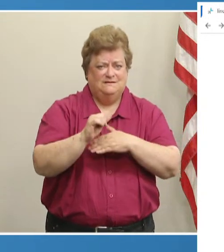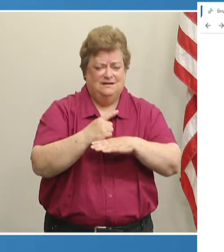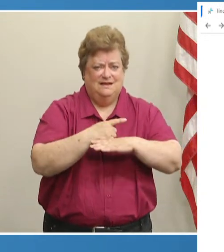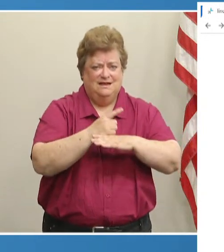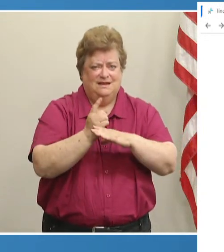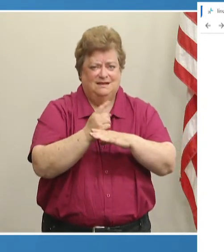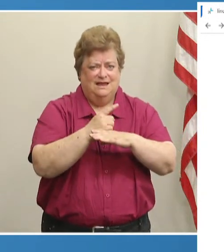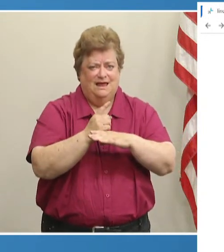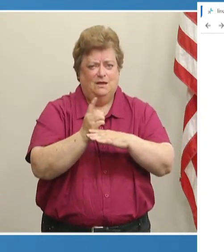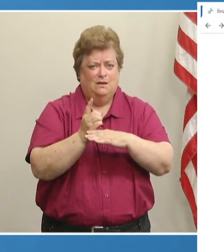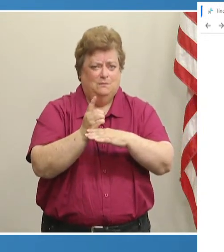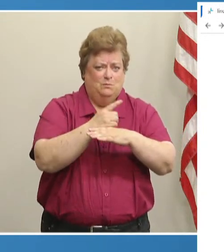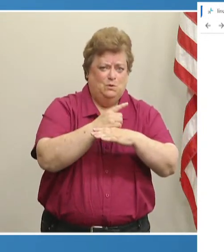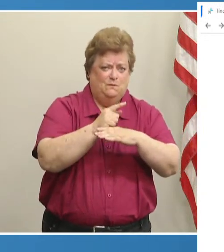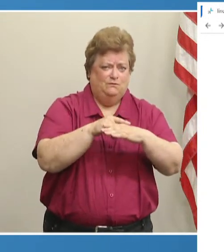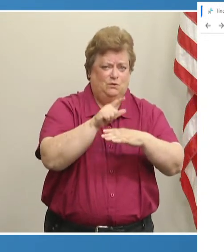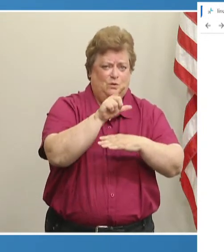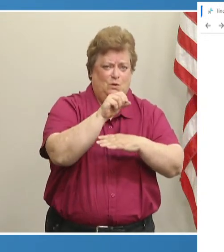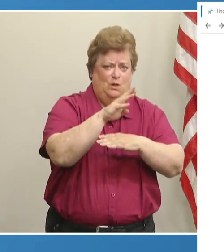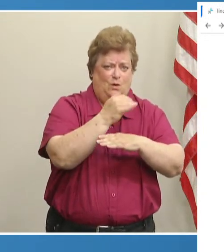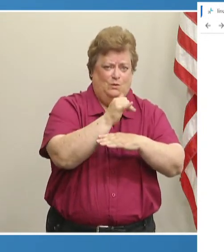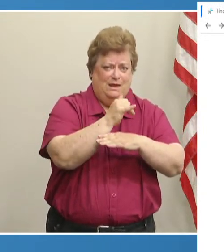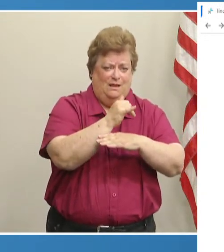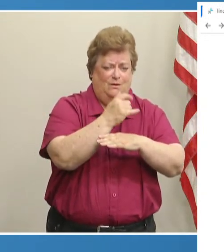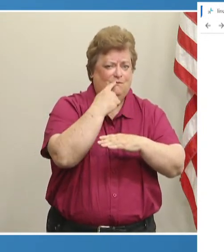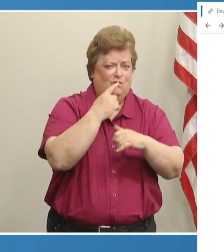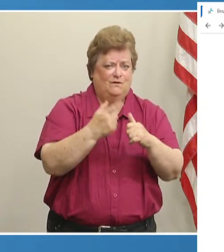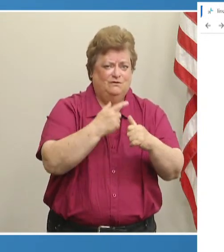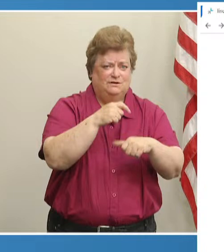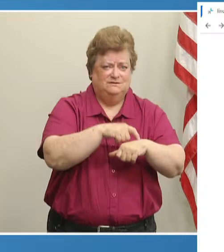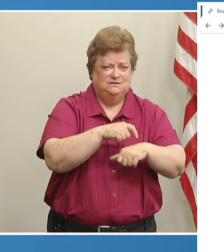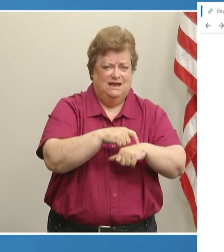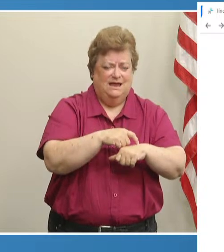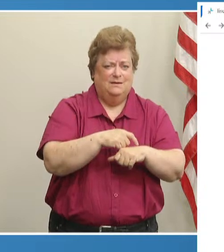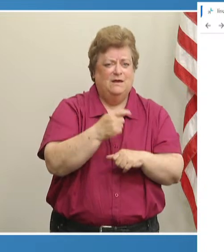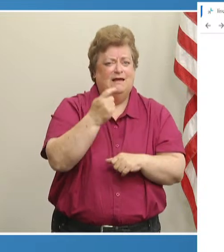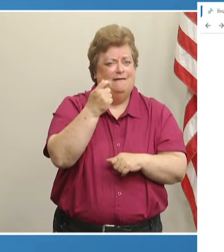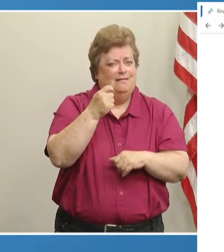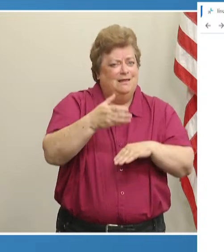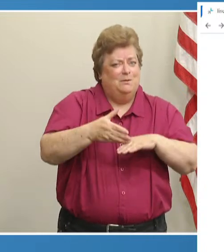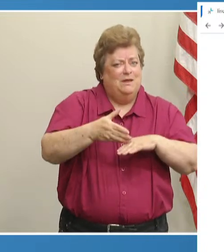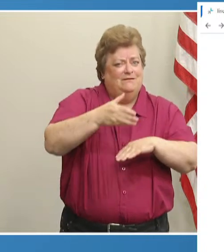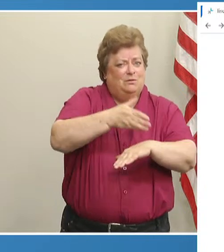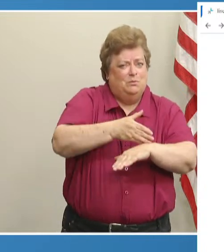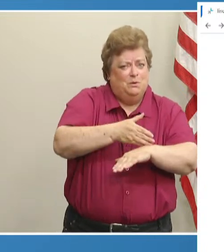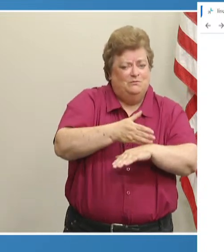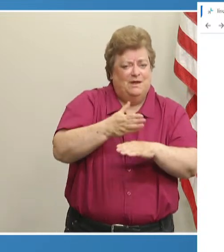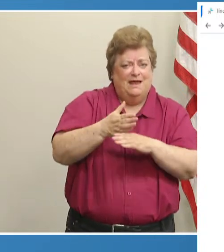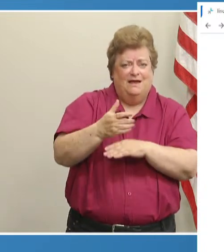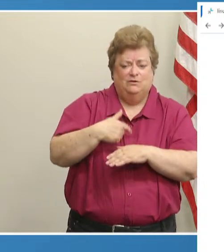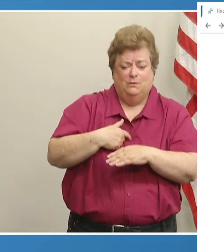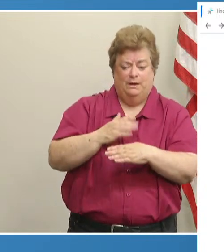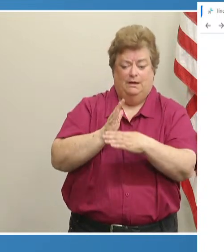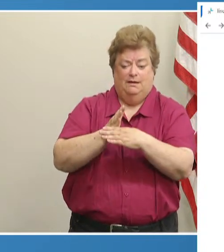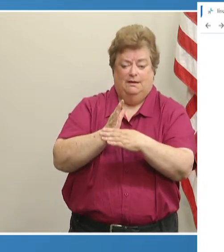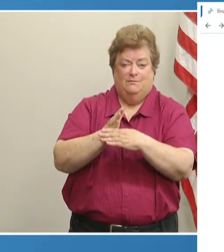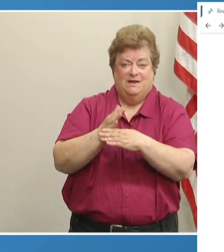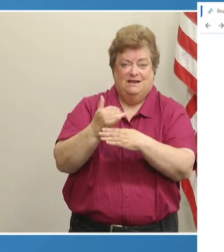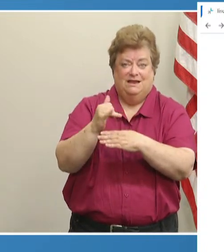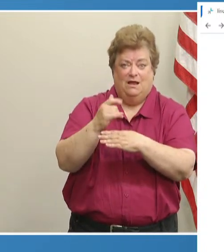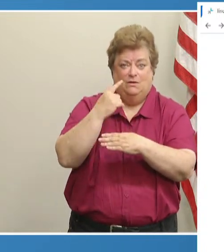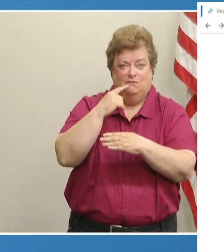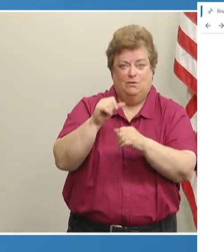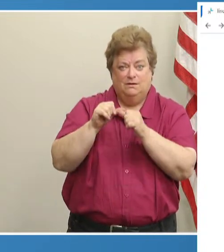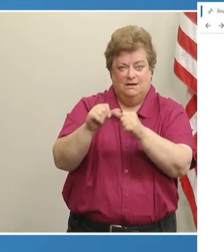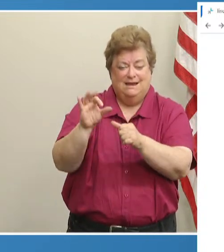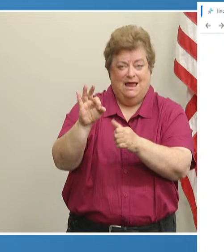risk dial moved to the low yellow for the first time. This was a slight improvement after being mid-yellow for 9 consecutive